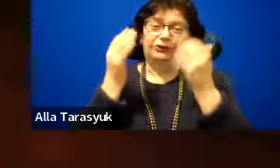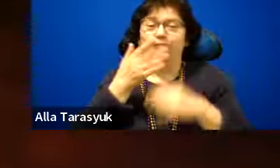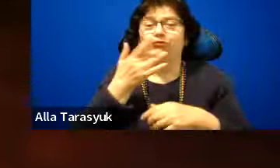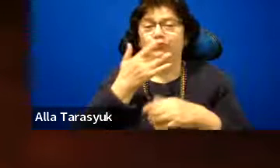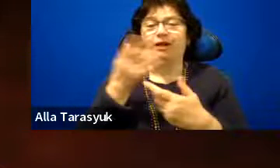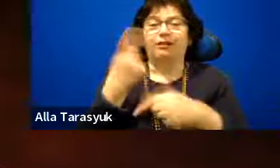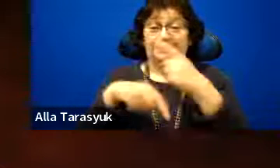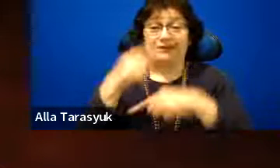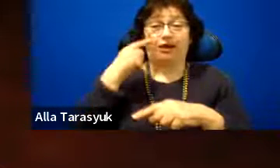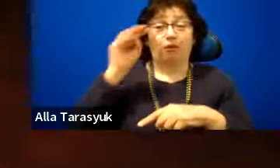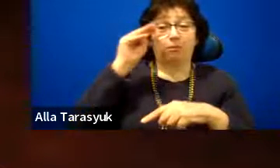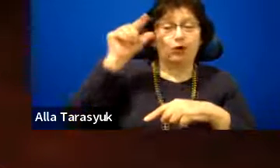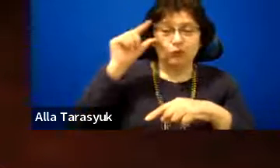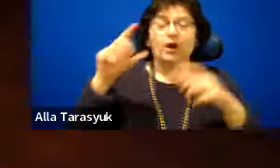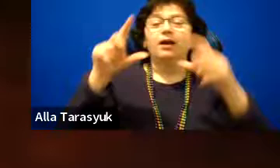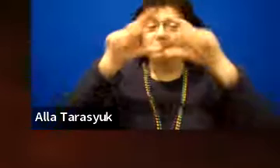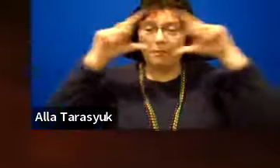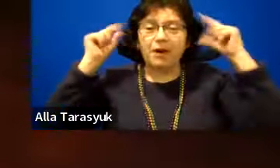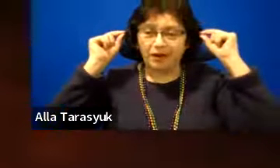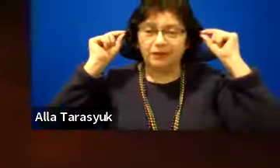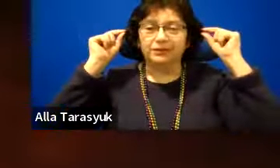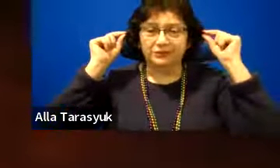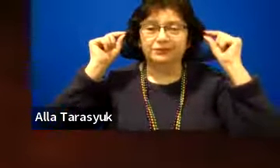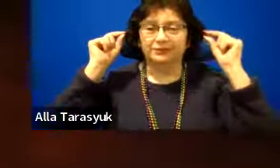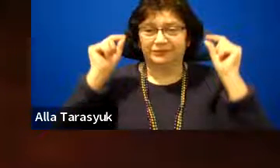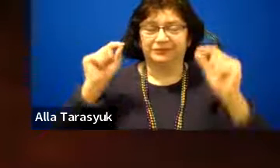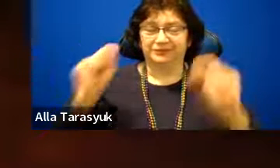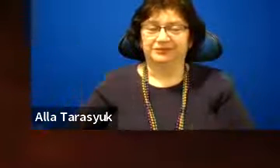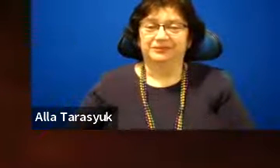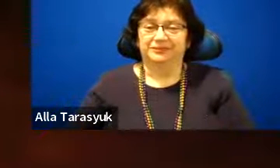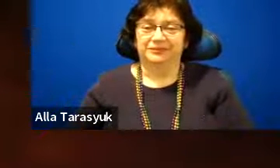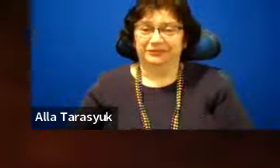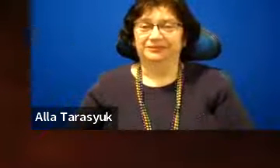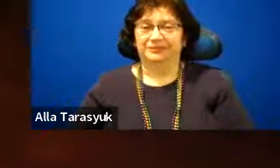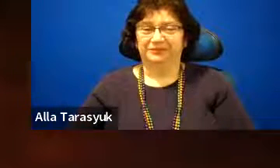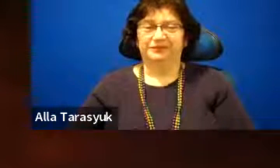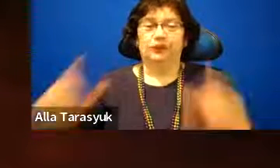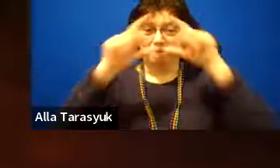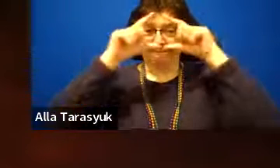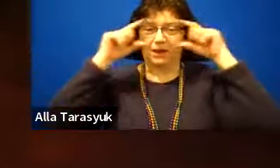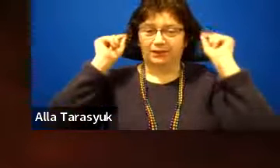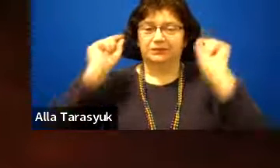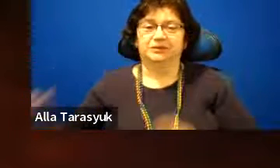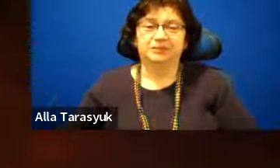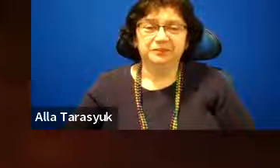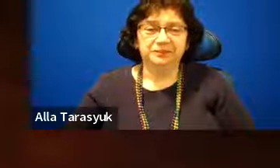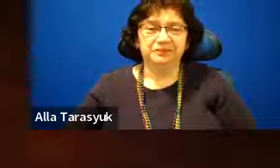That's a sign for Halloween. So it's better to sign for Mardi Gras, mask.